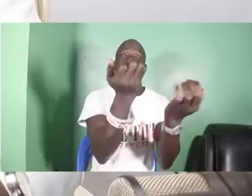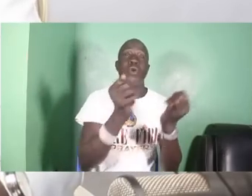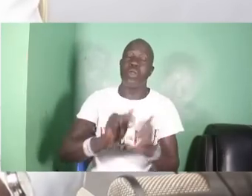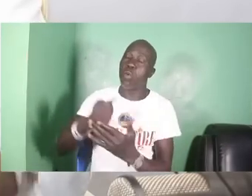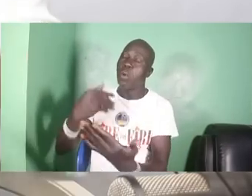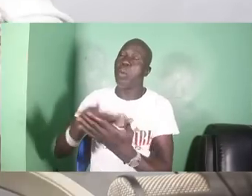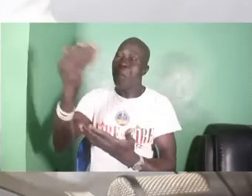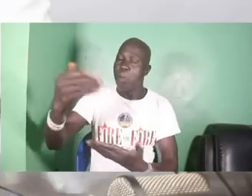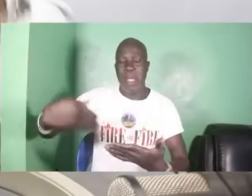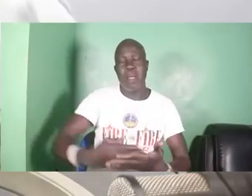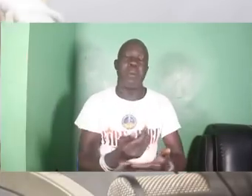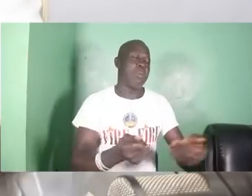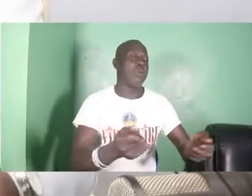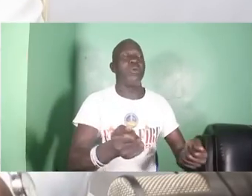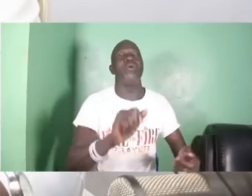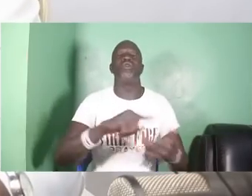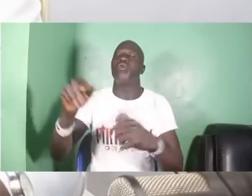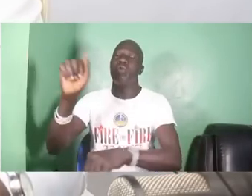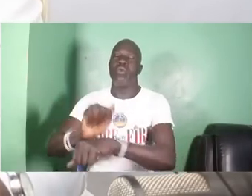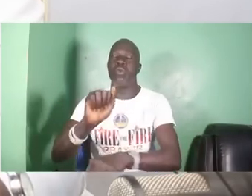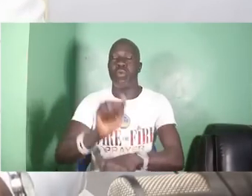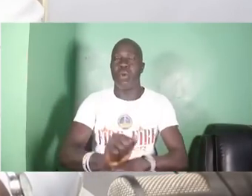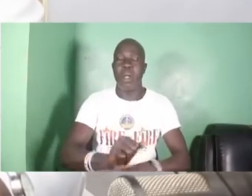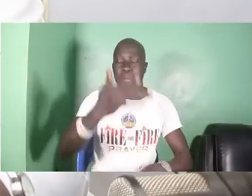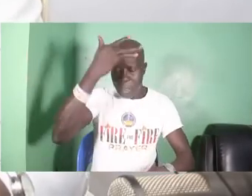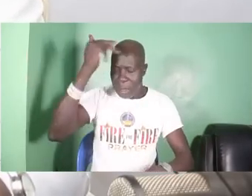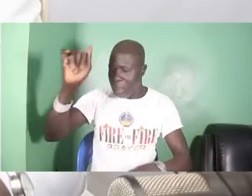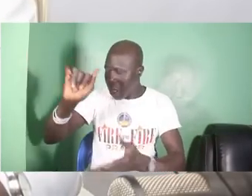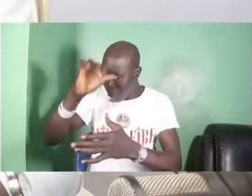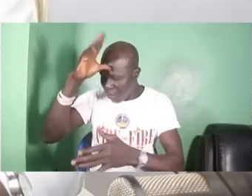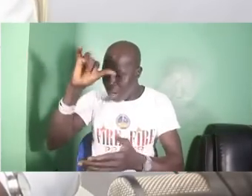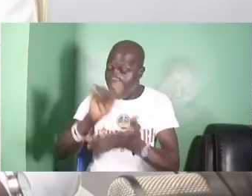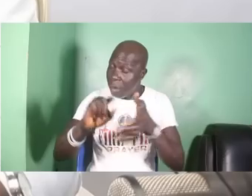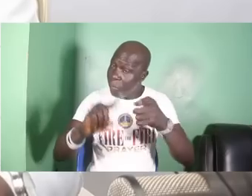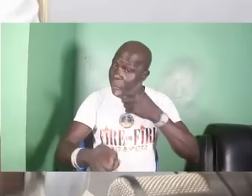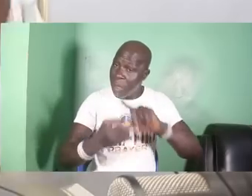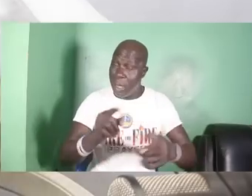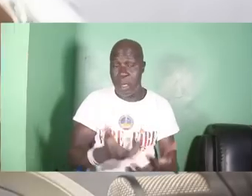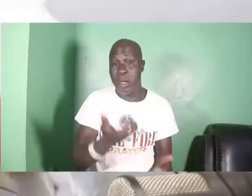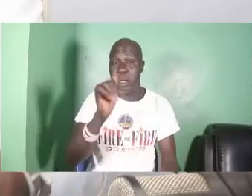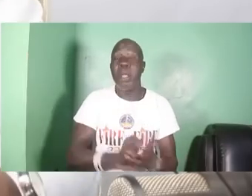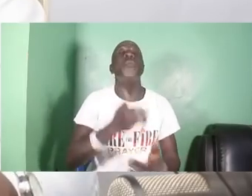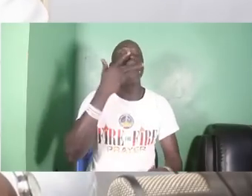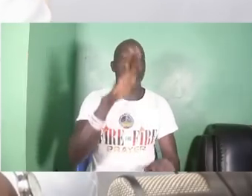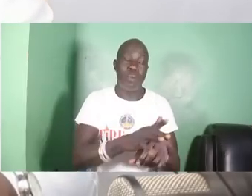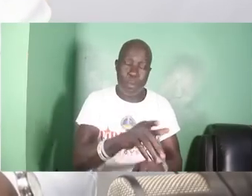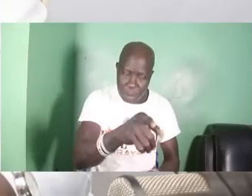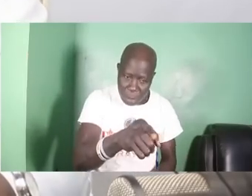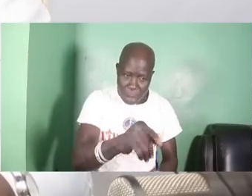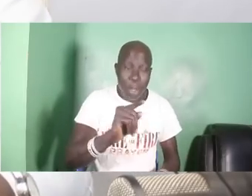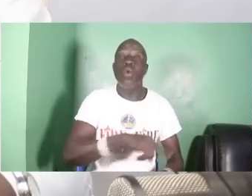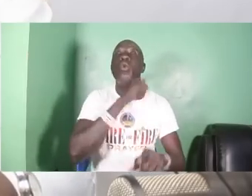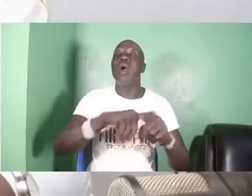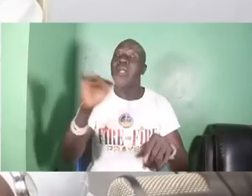he wants is that for them to buy car for him. For transporting. And his father's friend was rich. He now